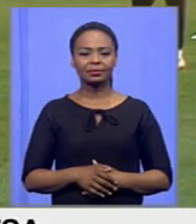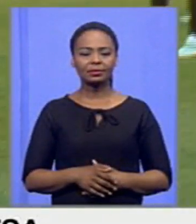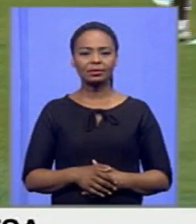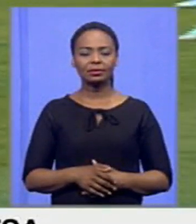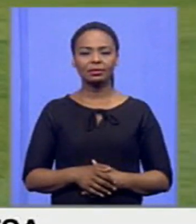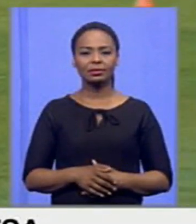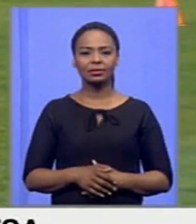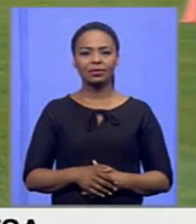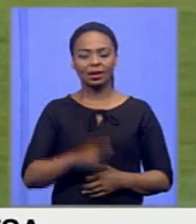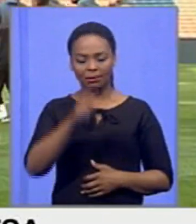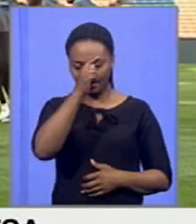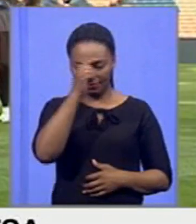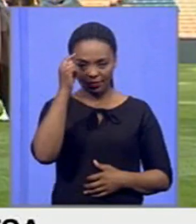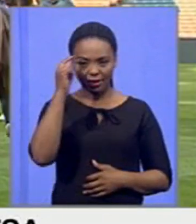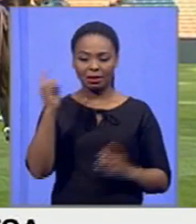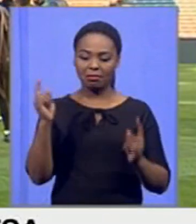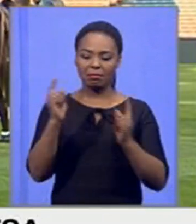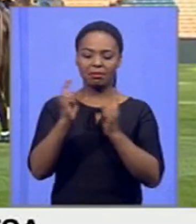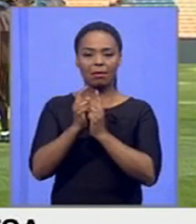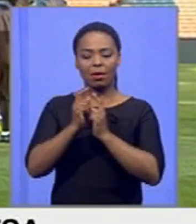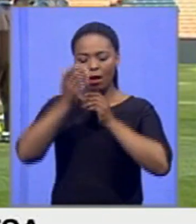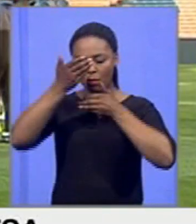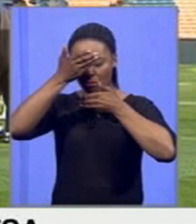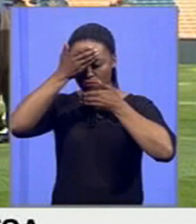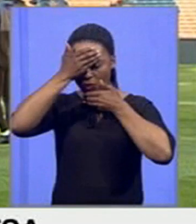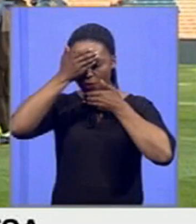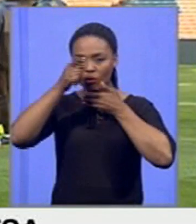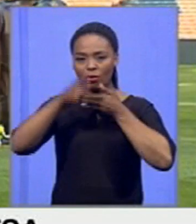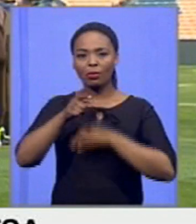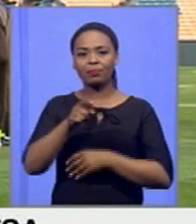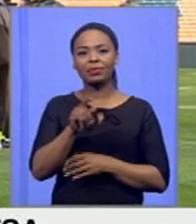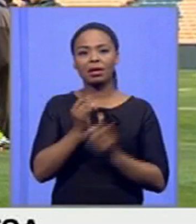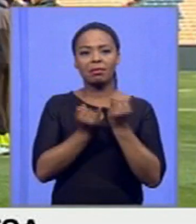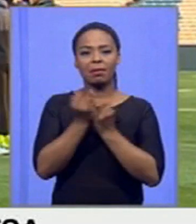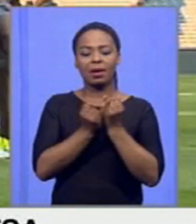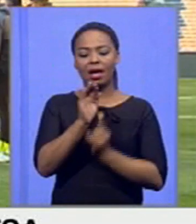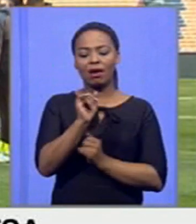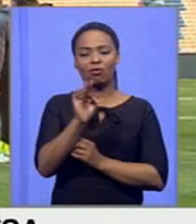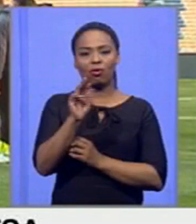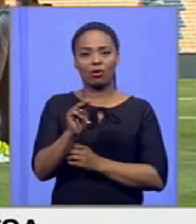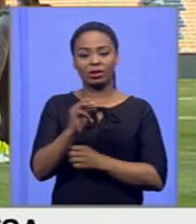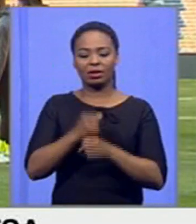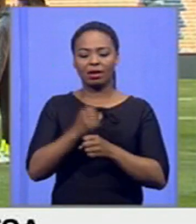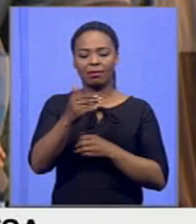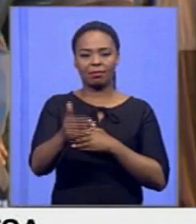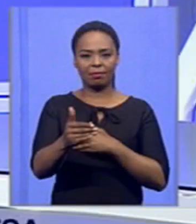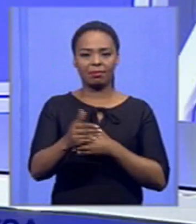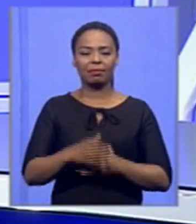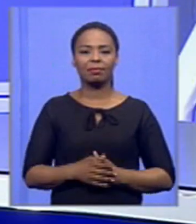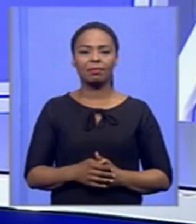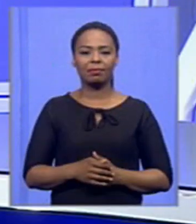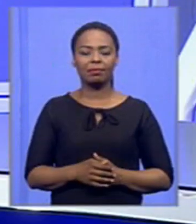Dipapadi Bafana Bafana e amela Morocco papadi ya ho phunyeletsa ho ya tournamenteng ya AFCON selemong se tlang.